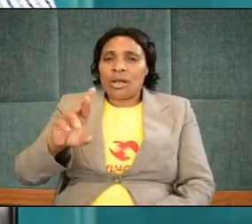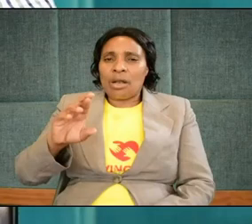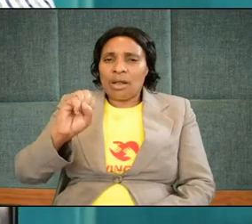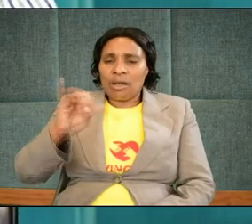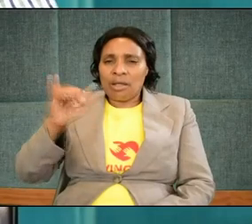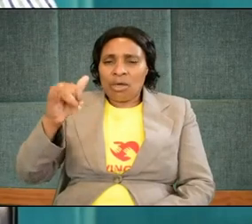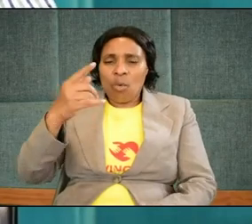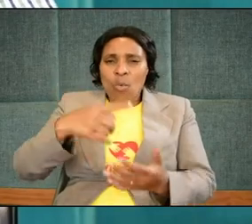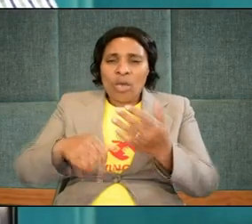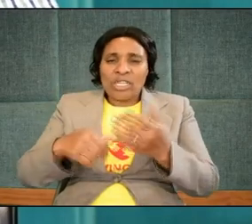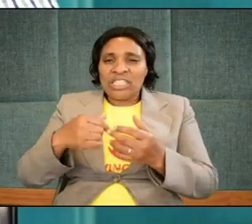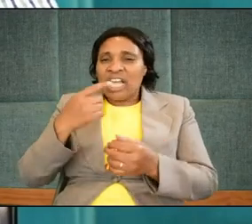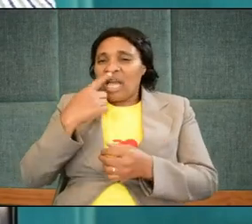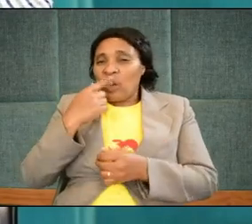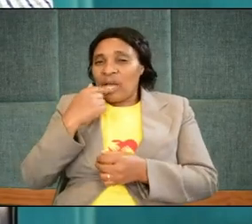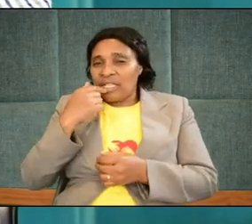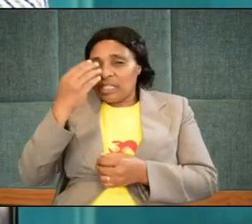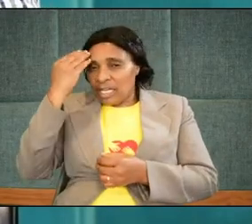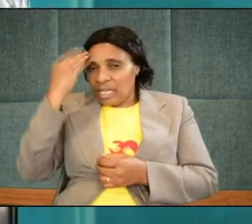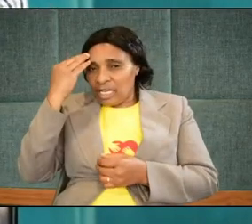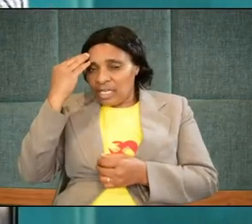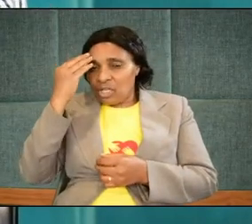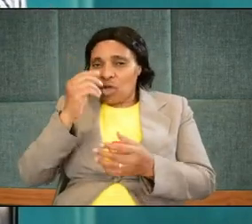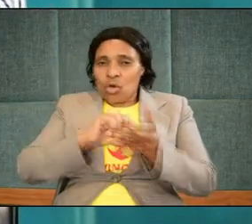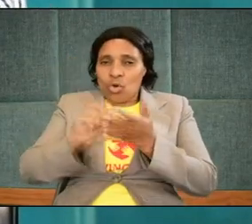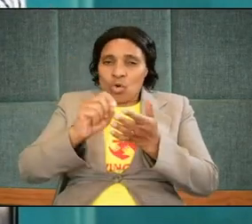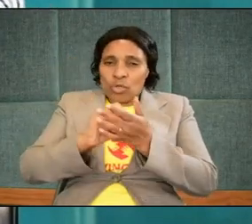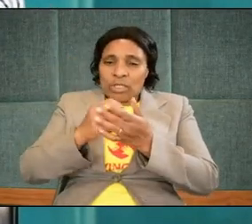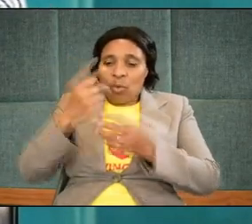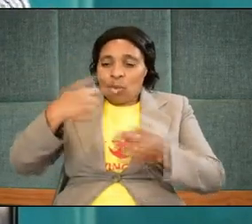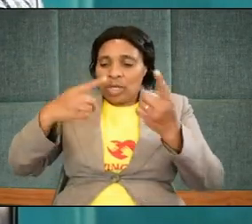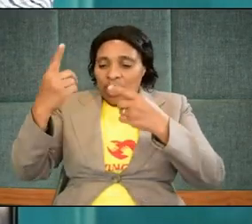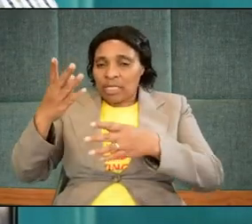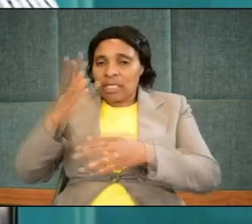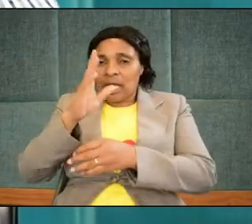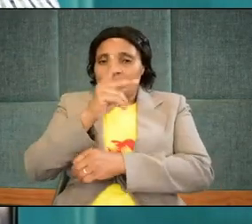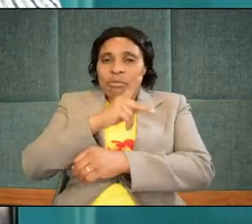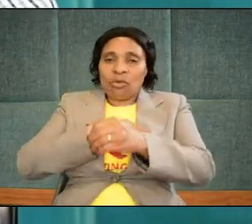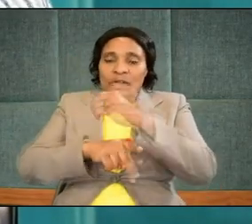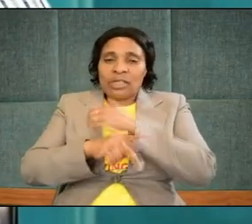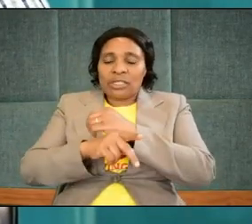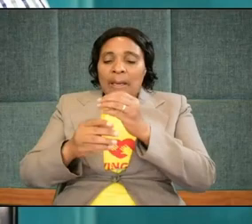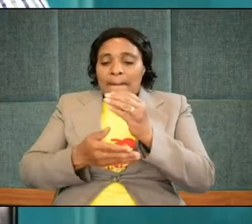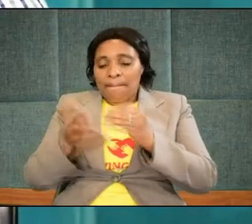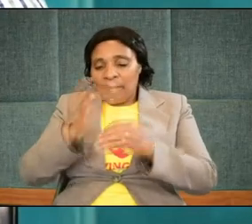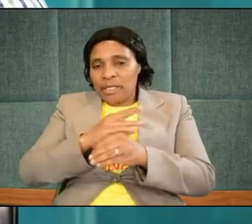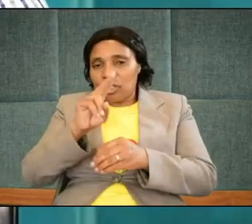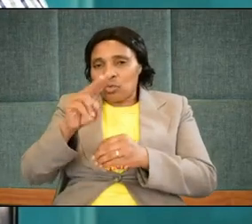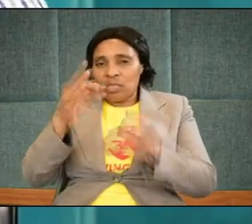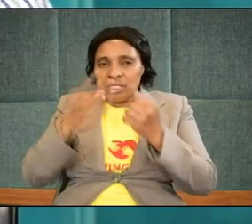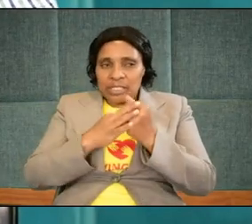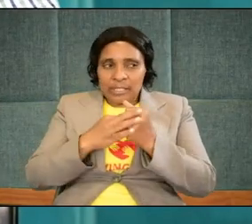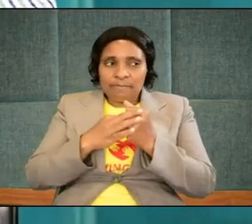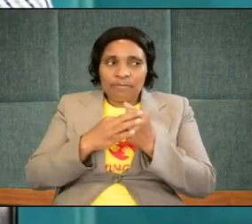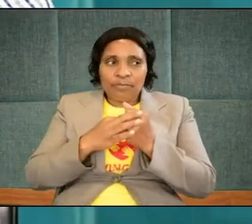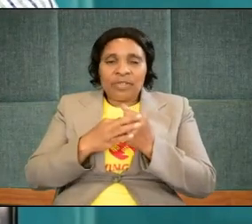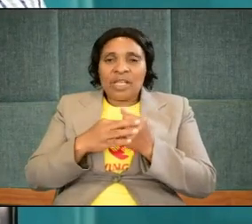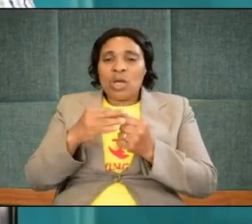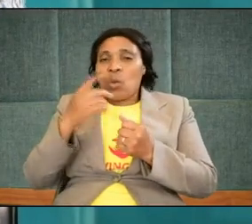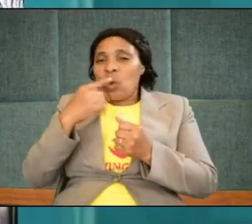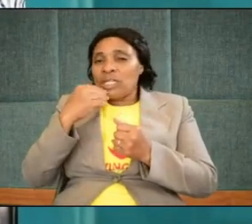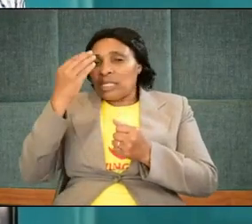Ellen White wrote in Patriarchs and Prophets chapter 26. It's titled From the Red Sea to Sinai. Yes. Ellen White